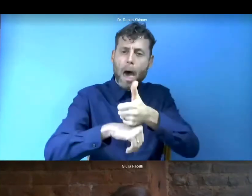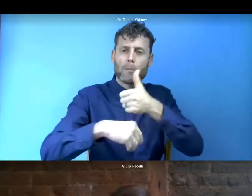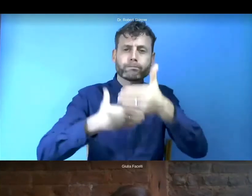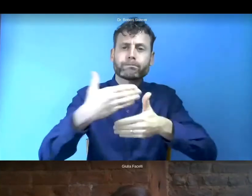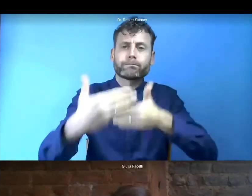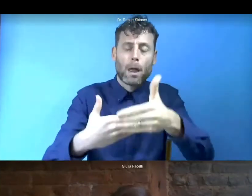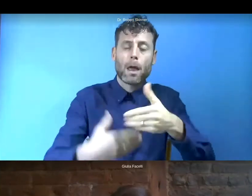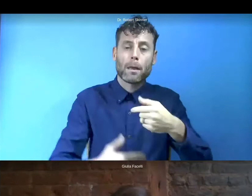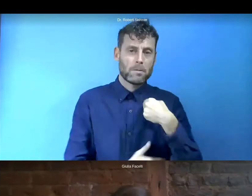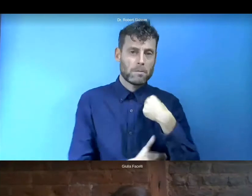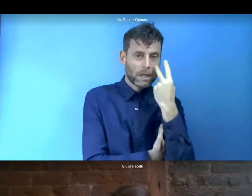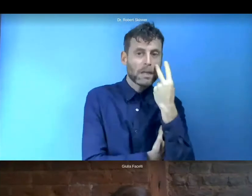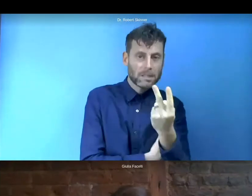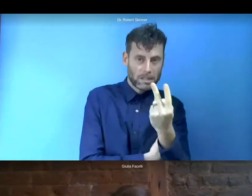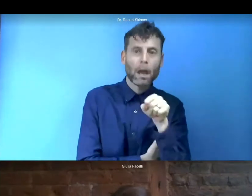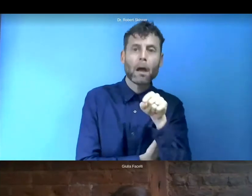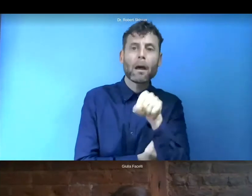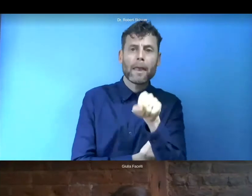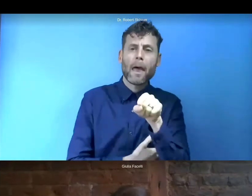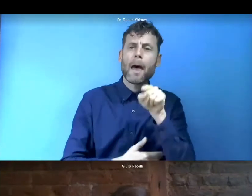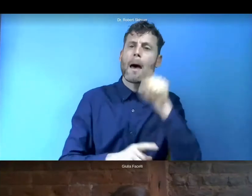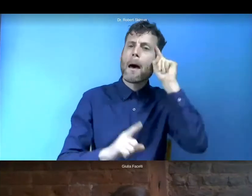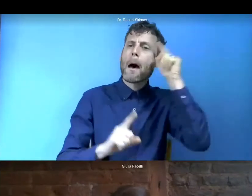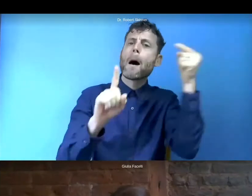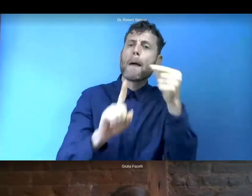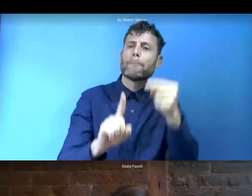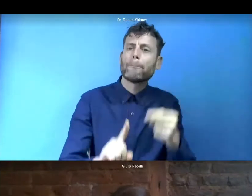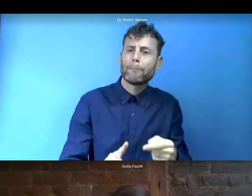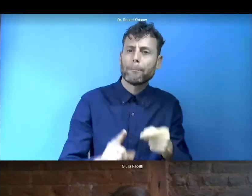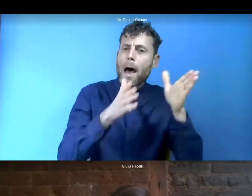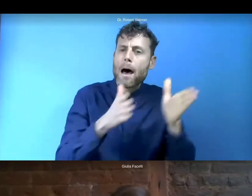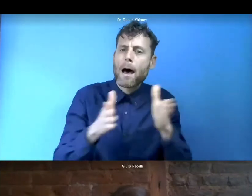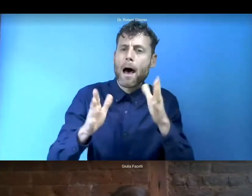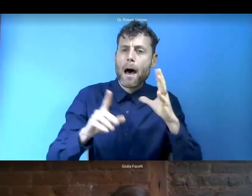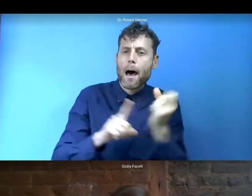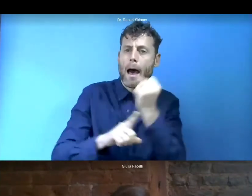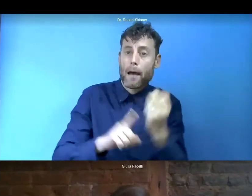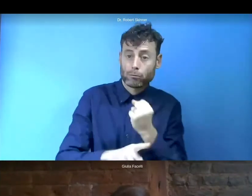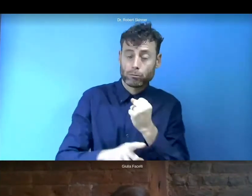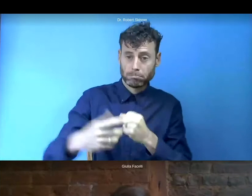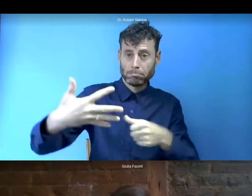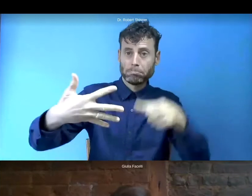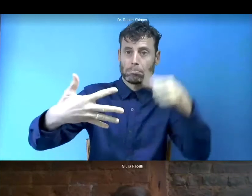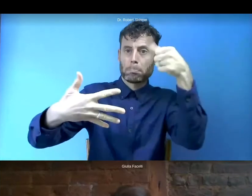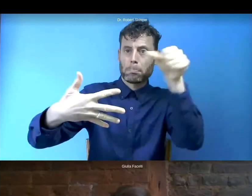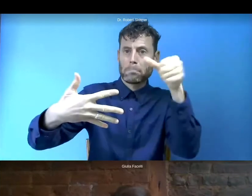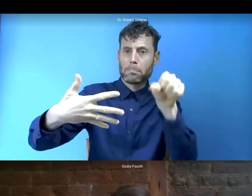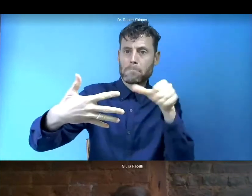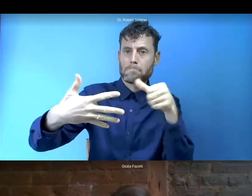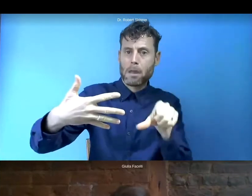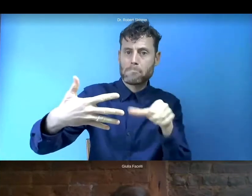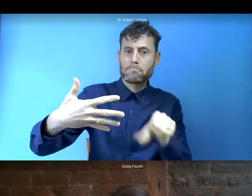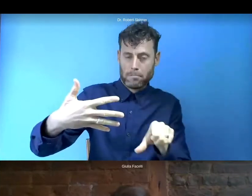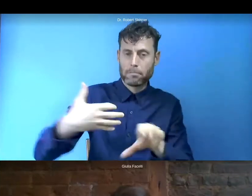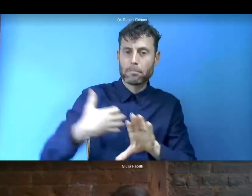has implemented the action as planned in the grant agreement. On top of the own intensive work program, we have requested